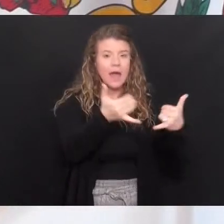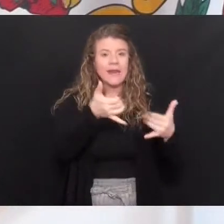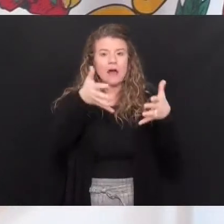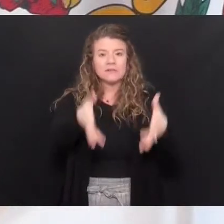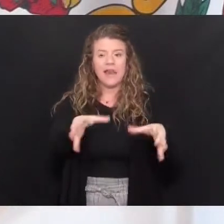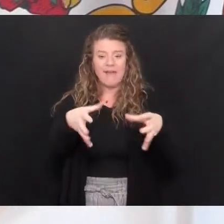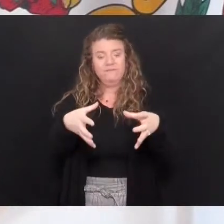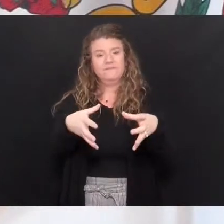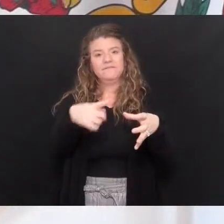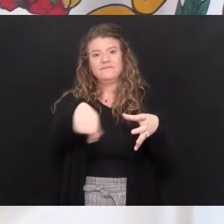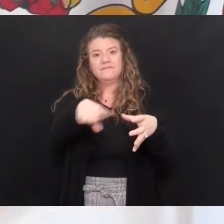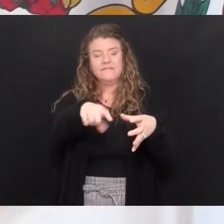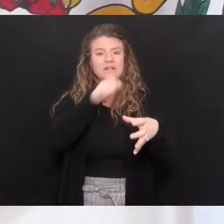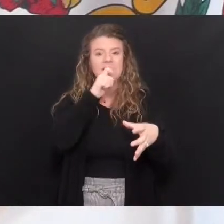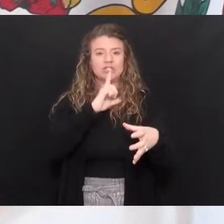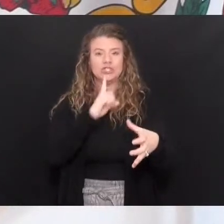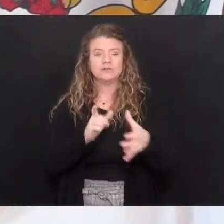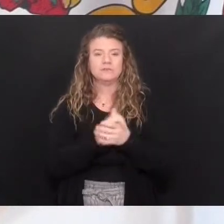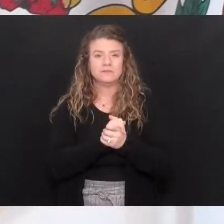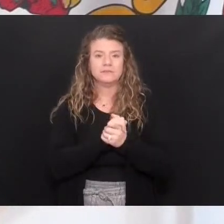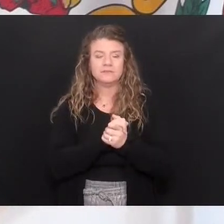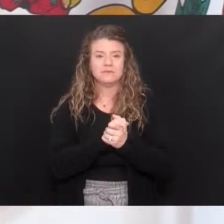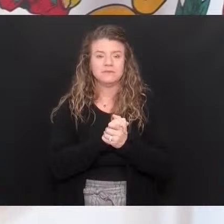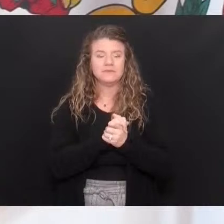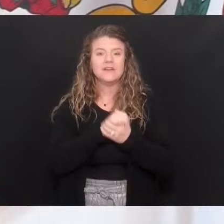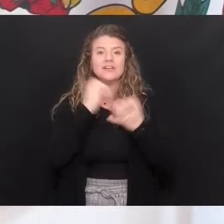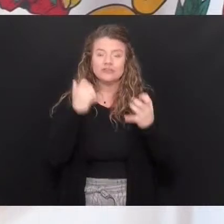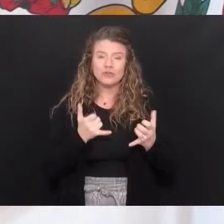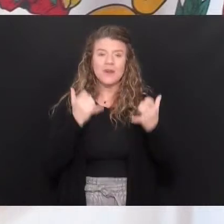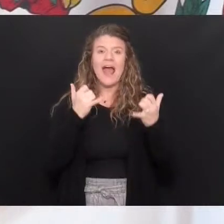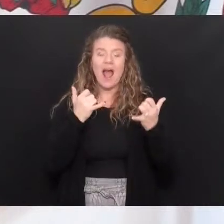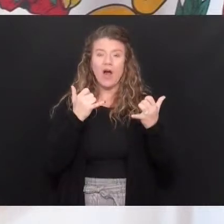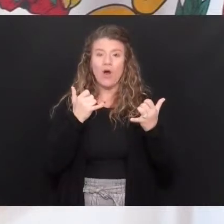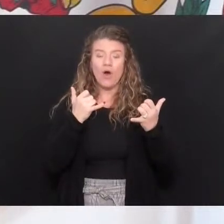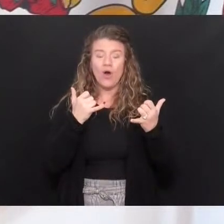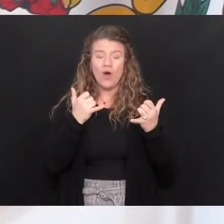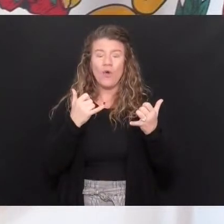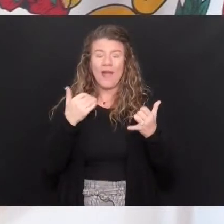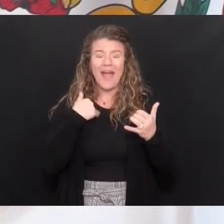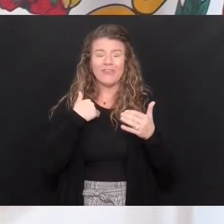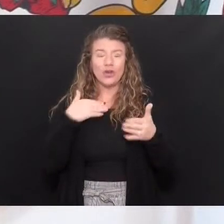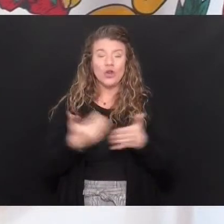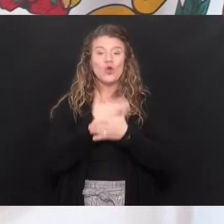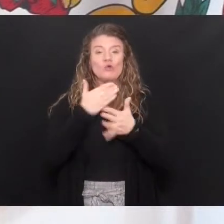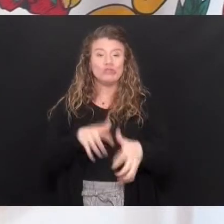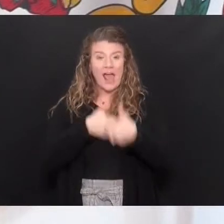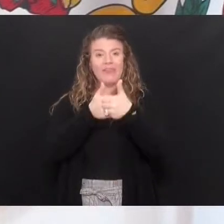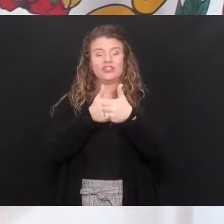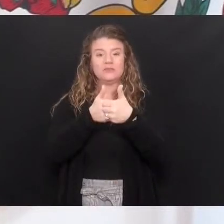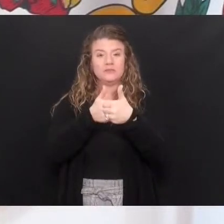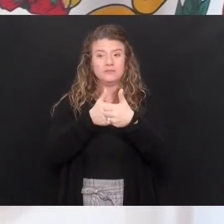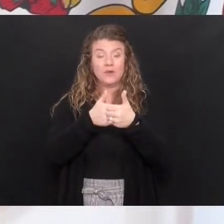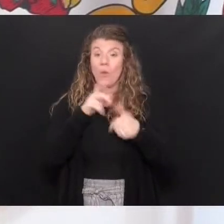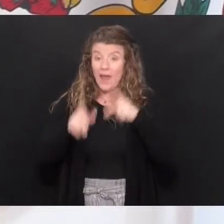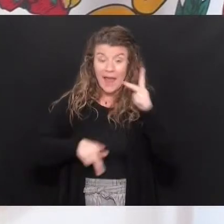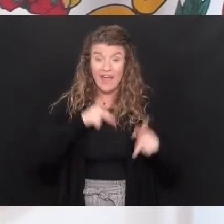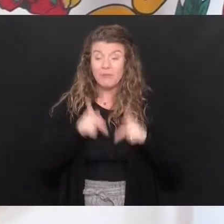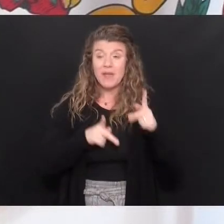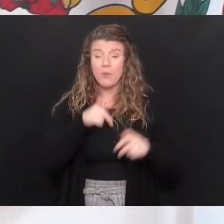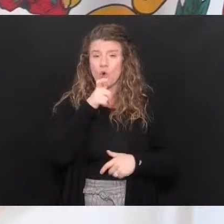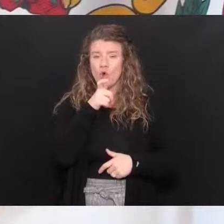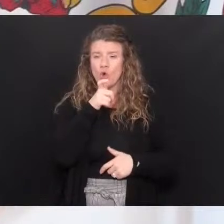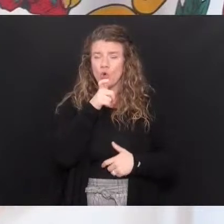absolutely used our pool of people. Now we've got another challenge. We've got folks that are